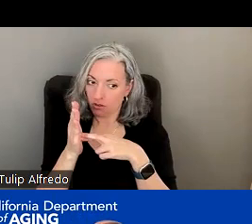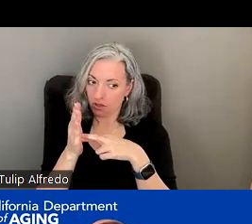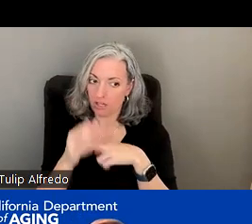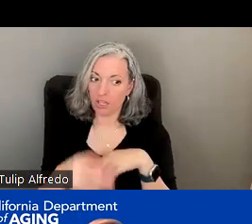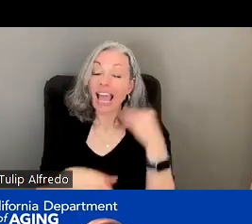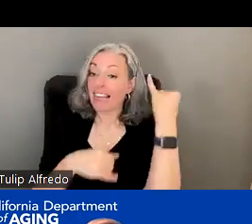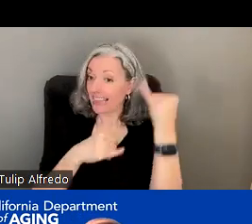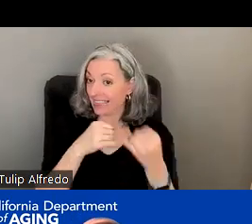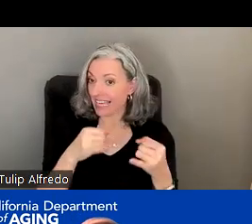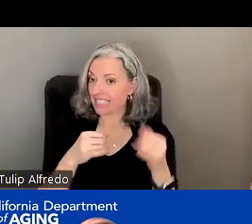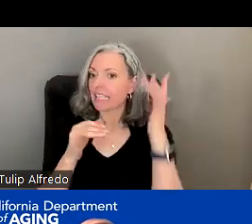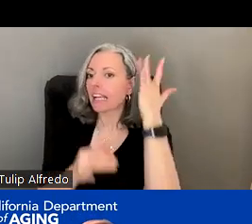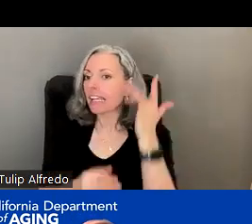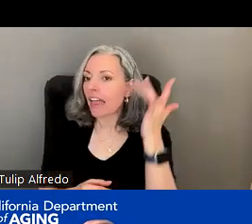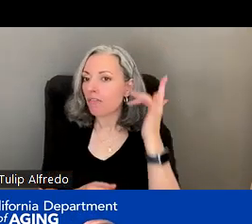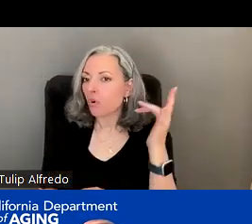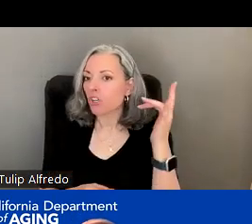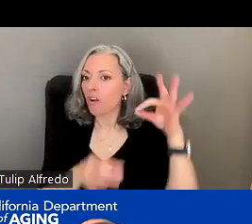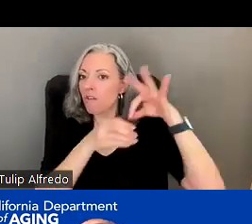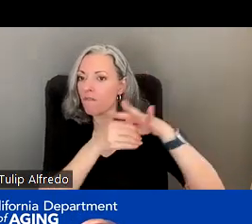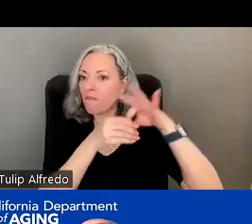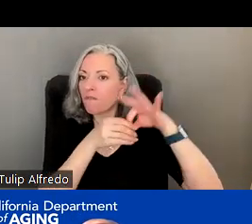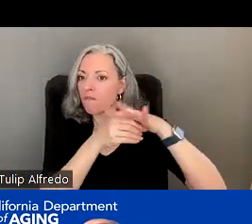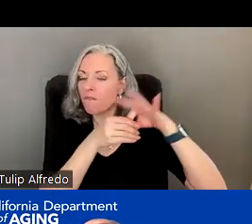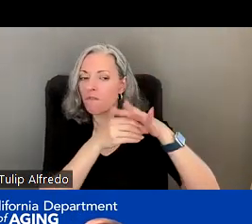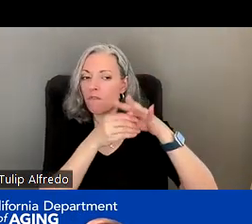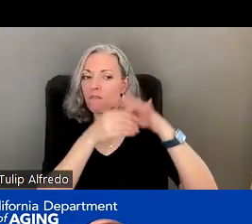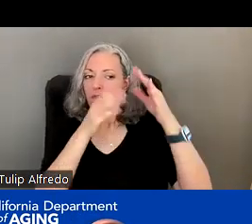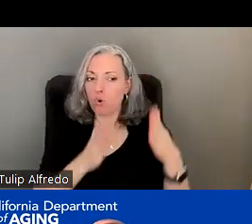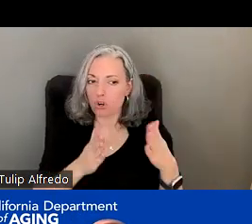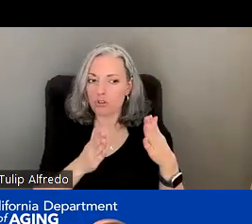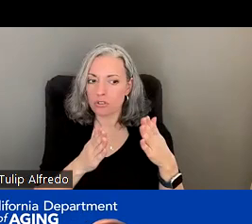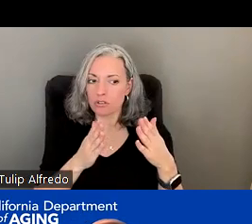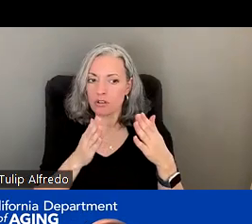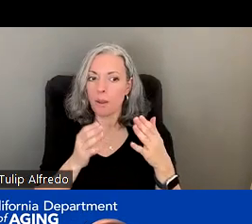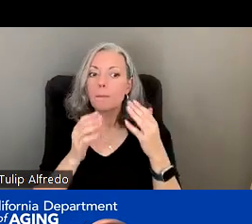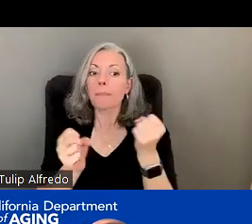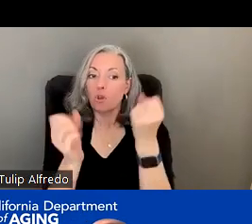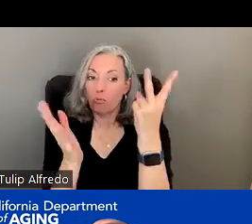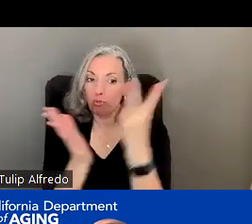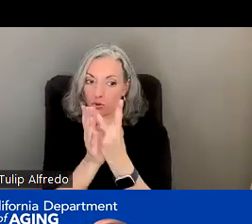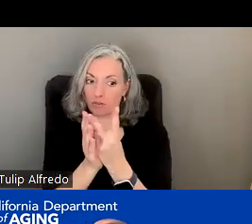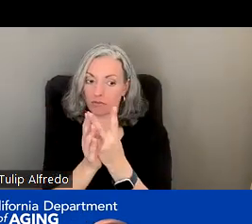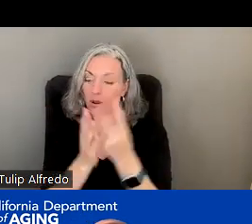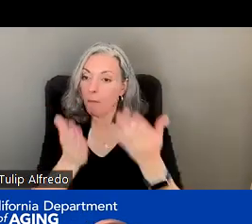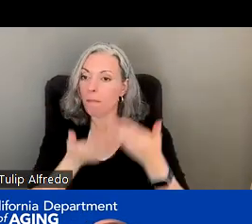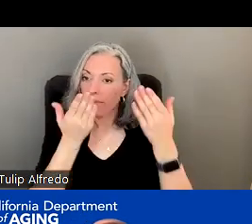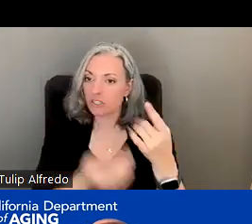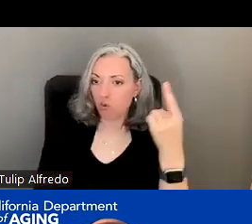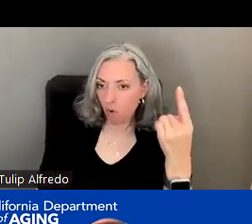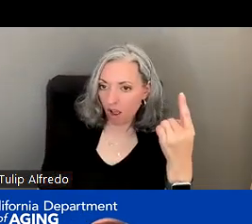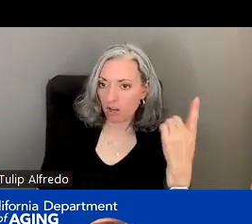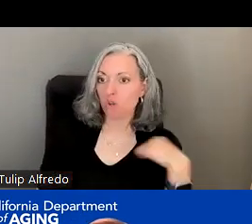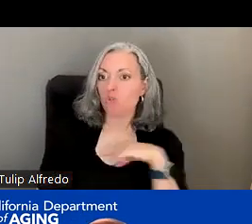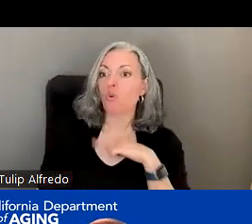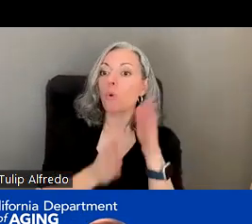least, California voters approved Proposition 1, and we are eager to get to work there on how